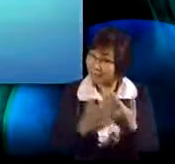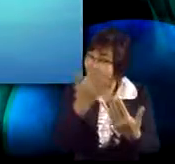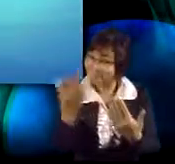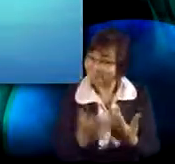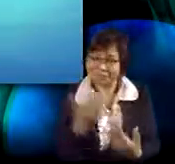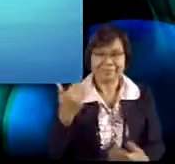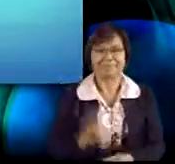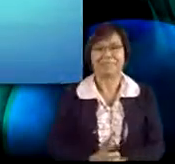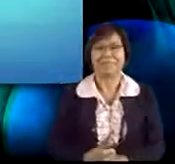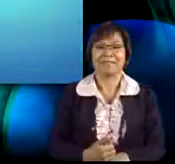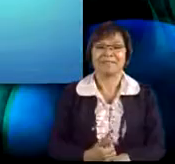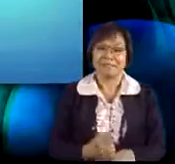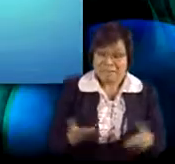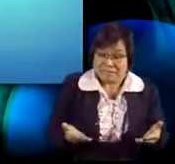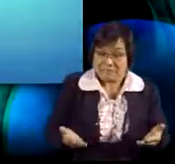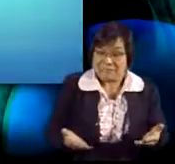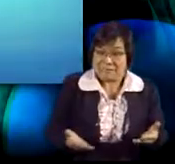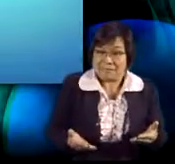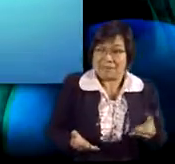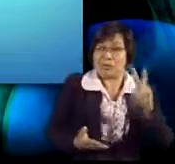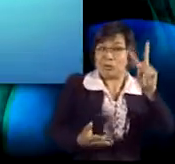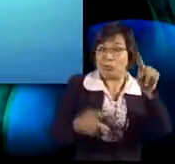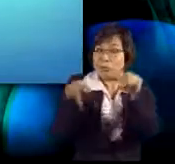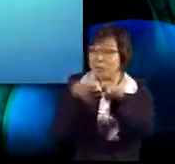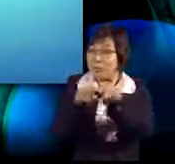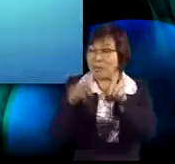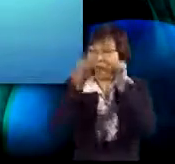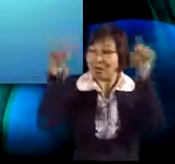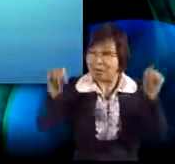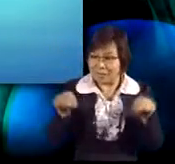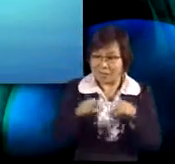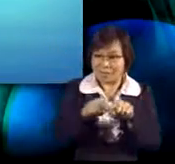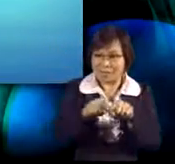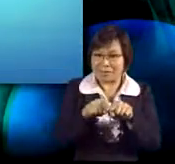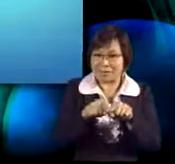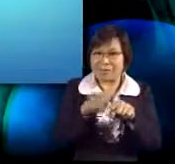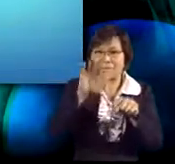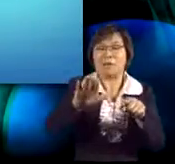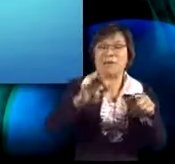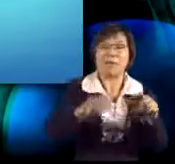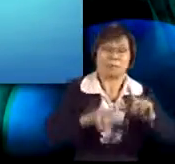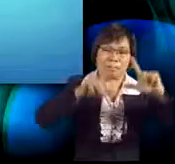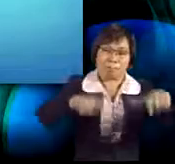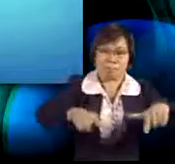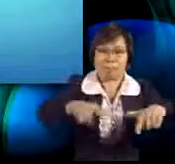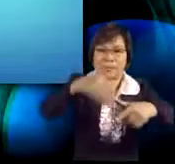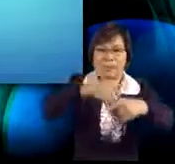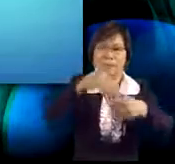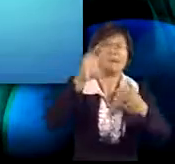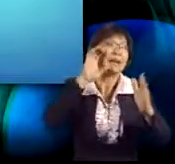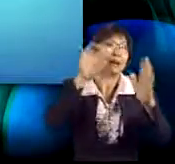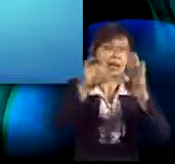Okay, how about this? Mei Fan has two identical rectangular cards. She places them as shown in the